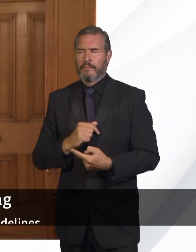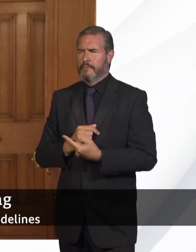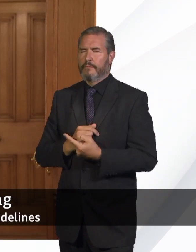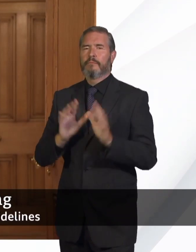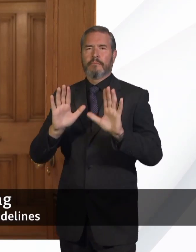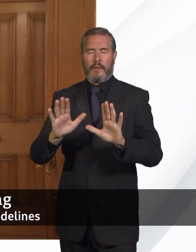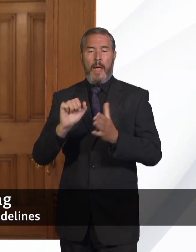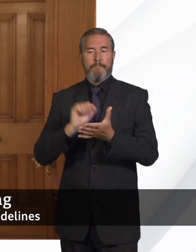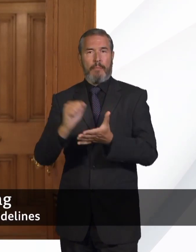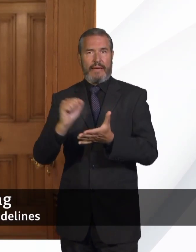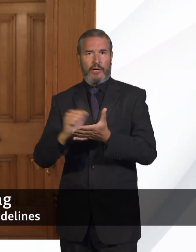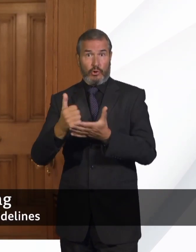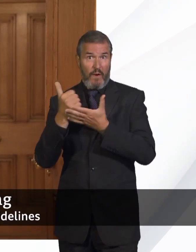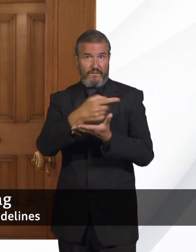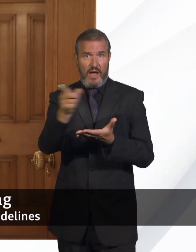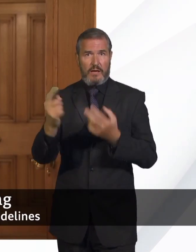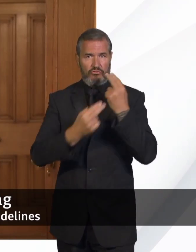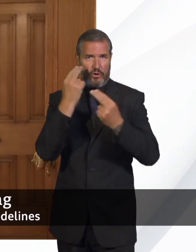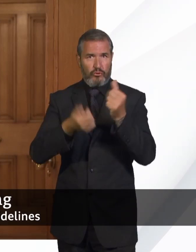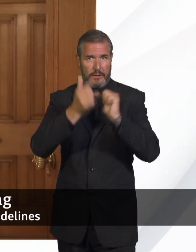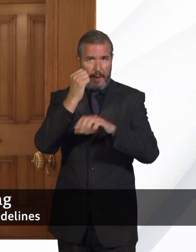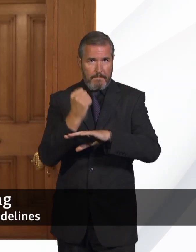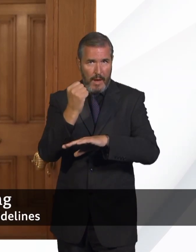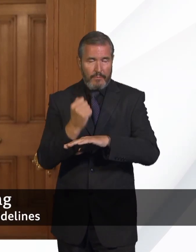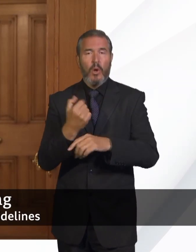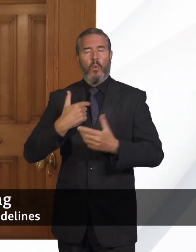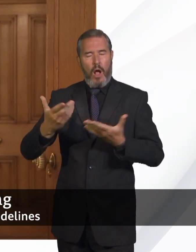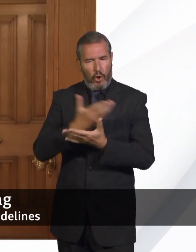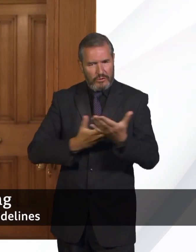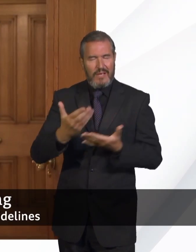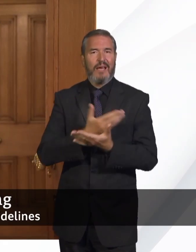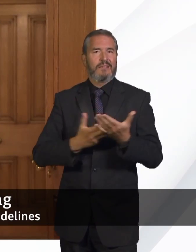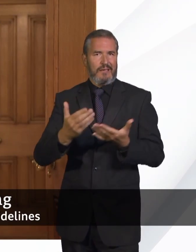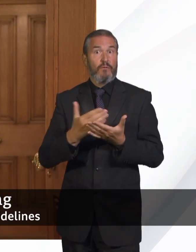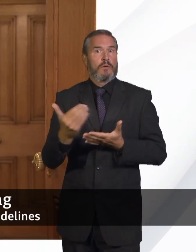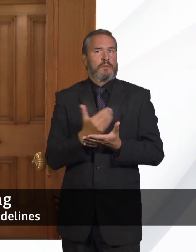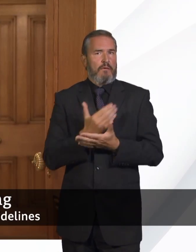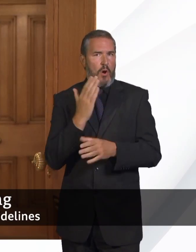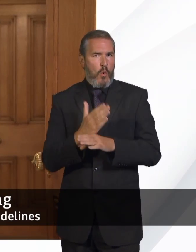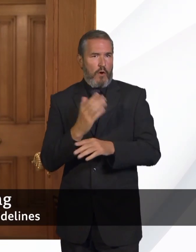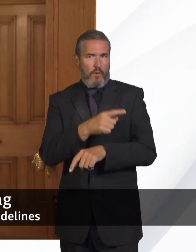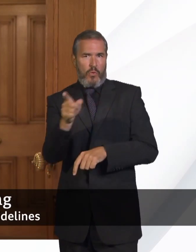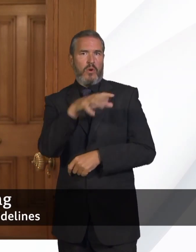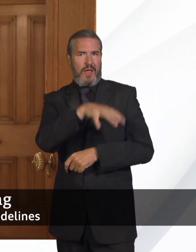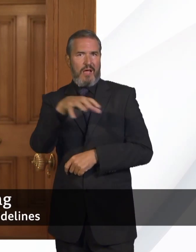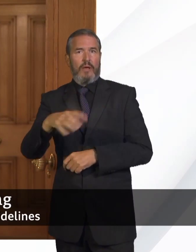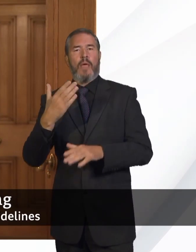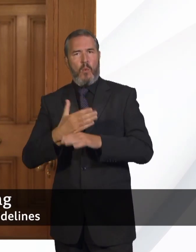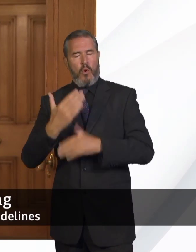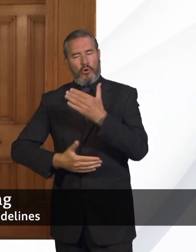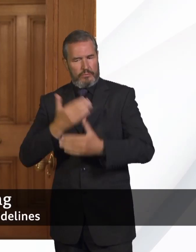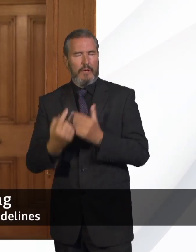can tell you that we are having consultation right now in terms of this further safer working guidance. That work is